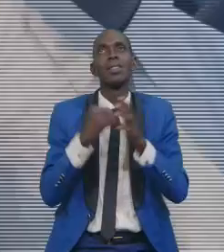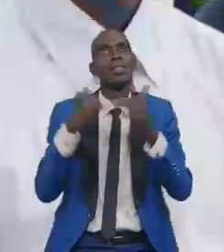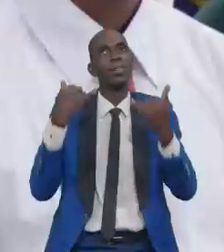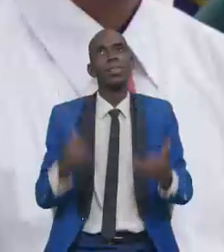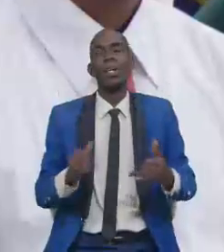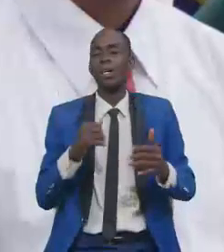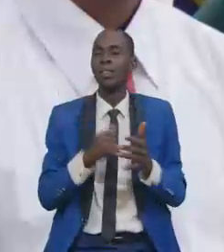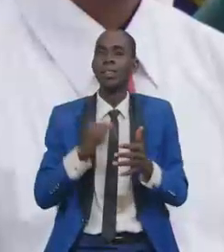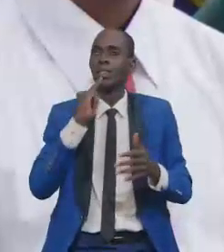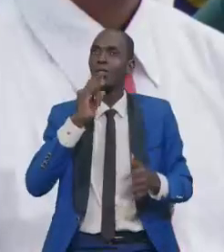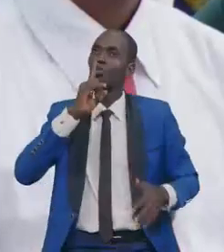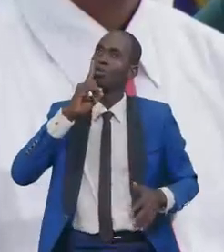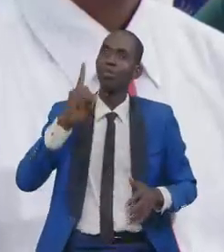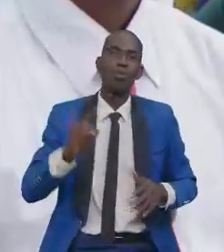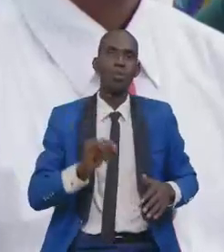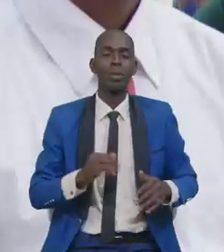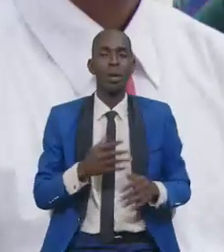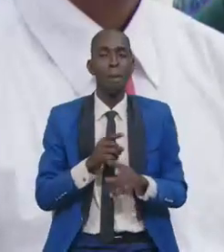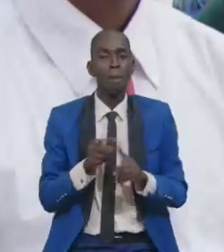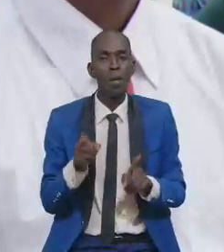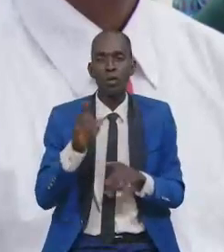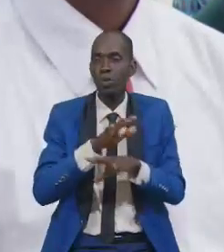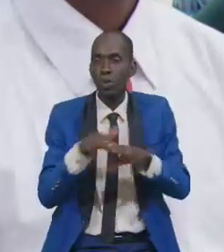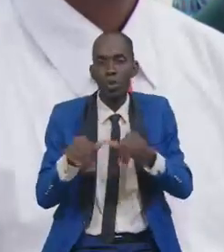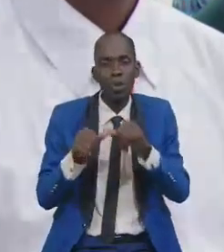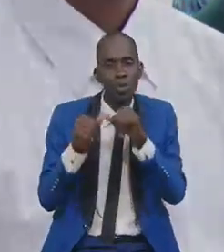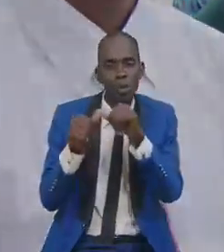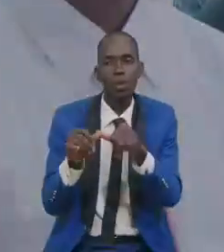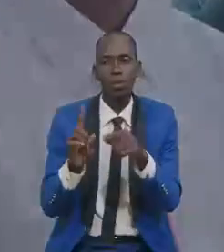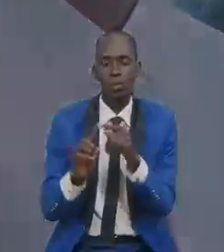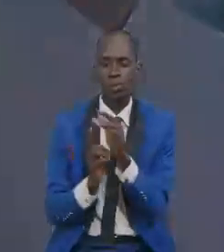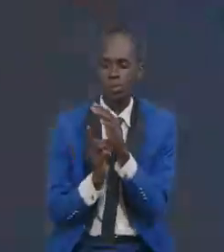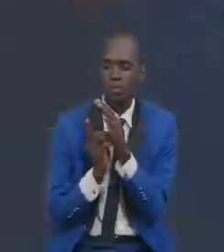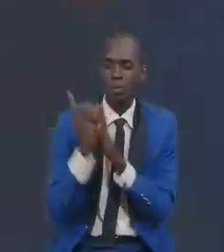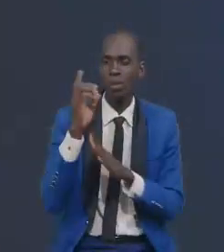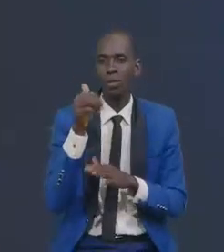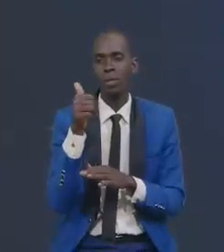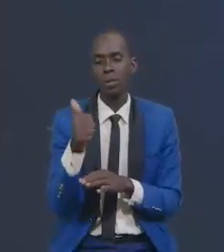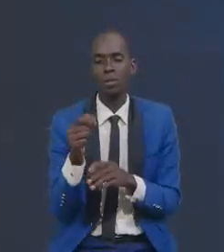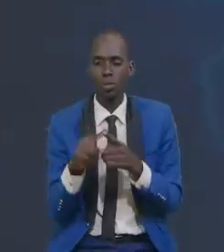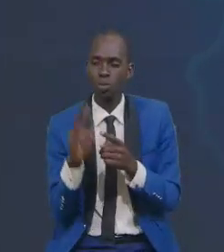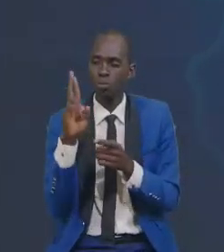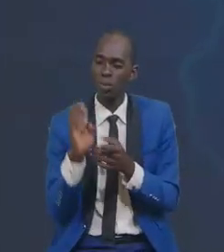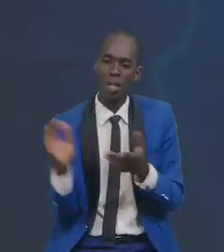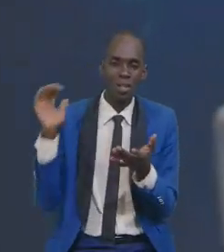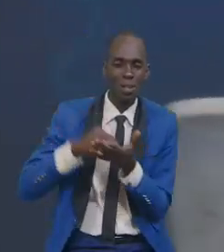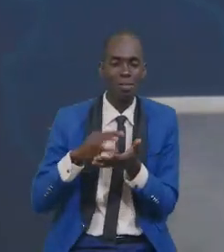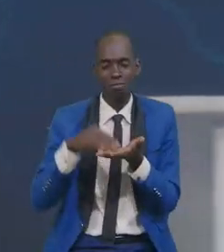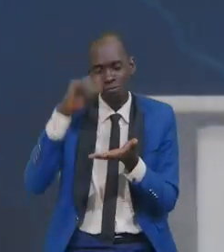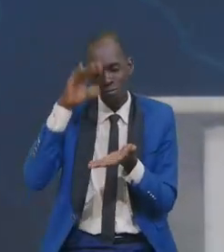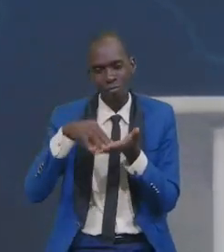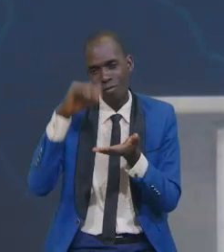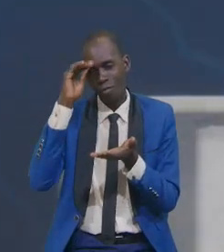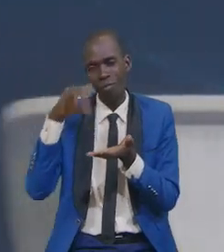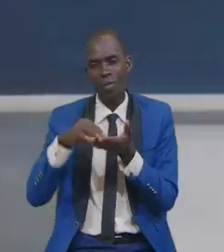genuine. But you don't continue refreshing yourself, relearning. And you don't continue in